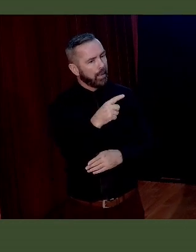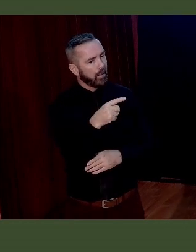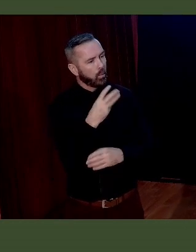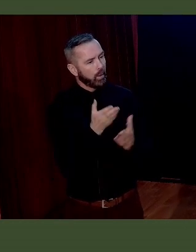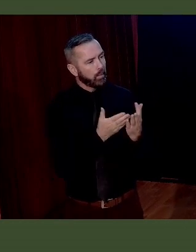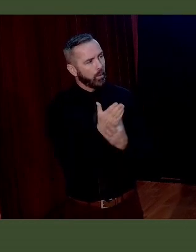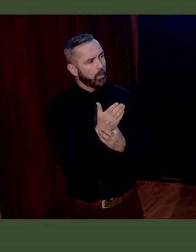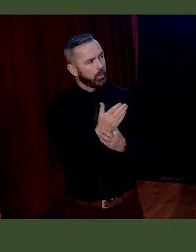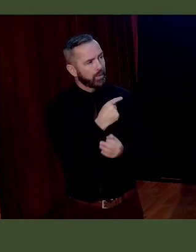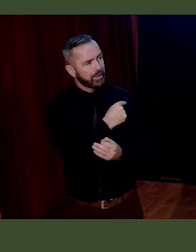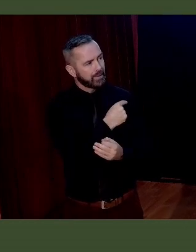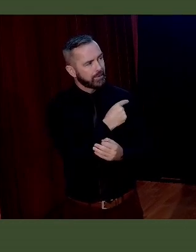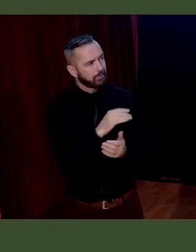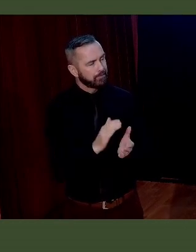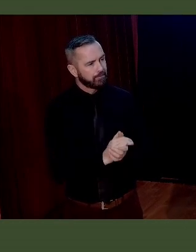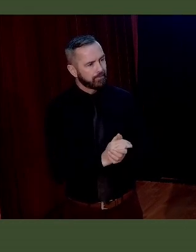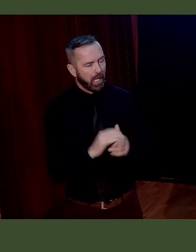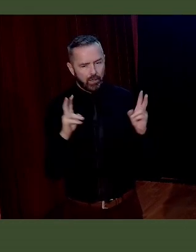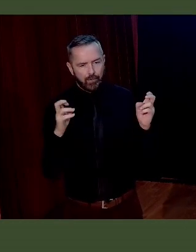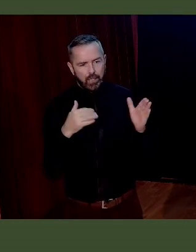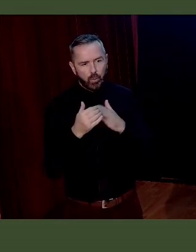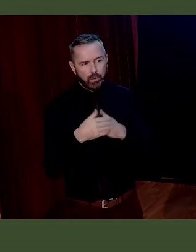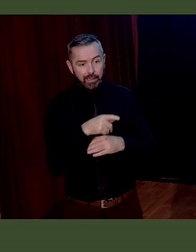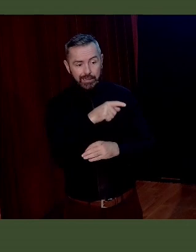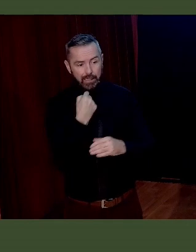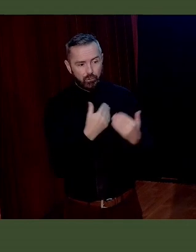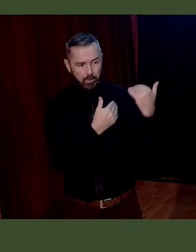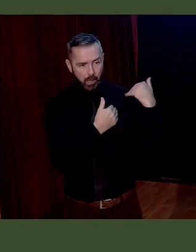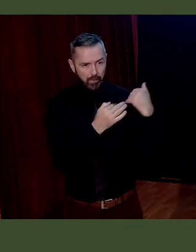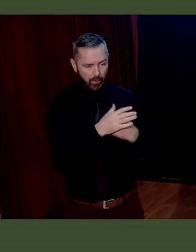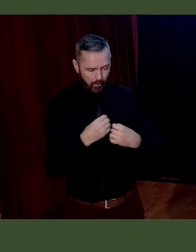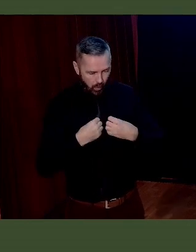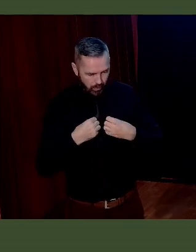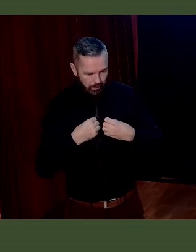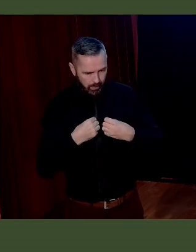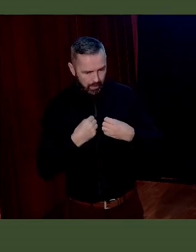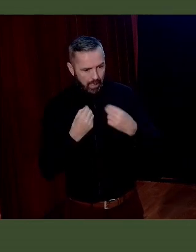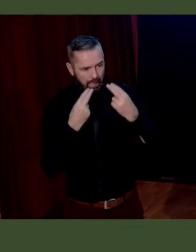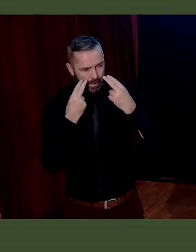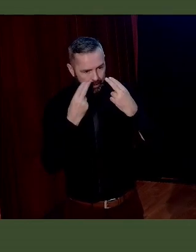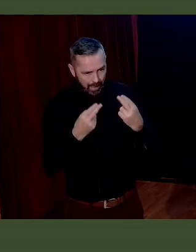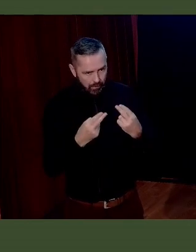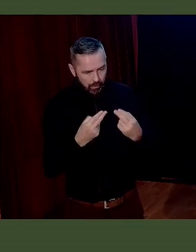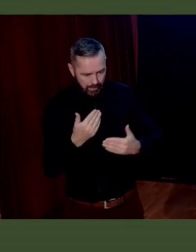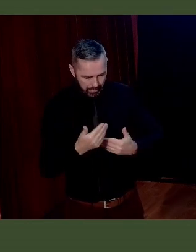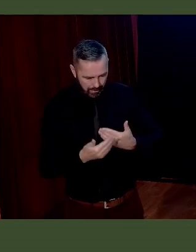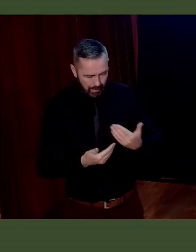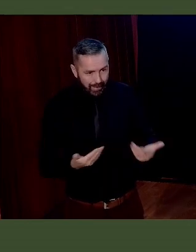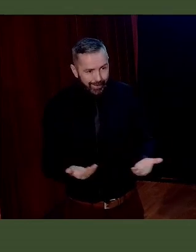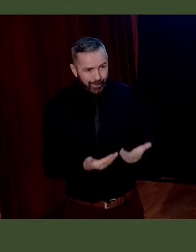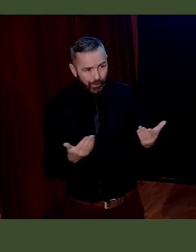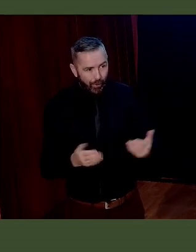go through this. It says, the responsibility of ownership will naturally induce tenants to take a